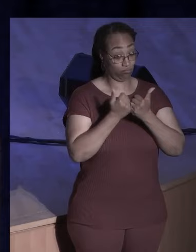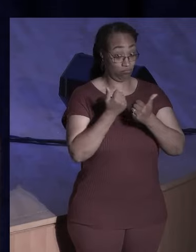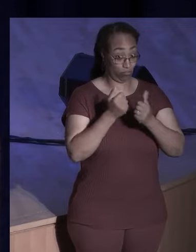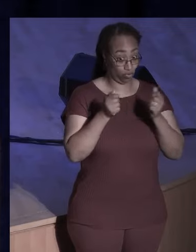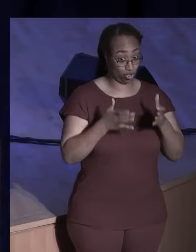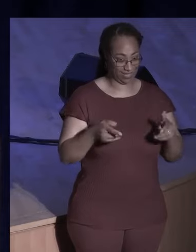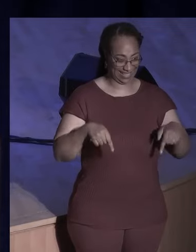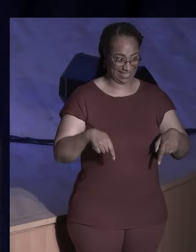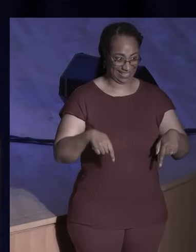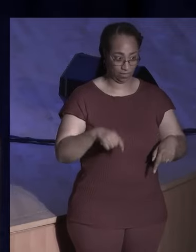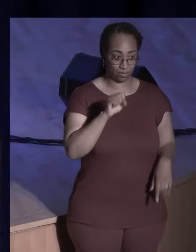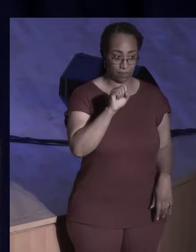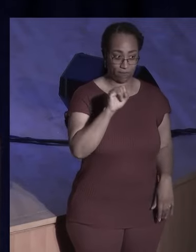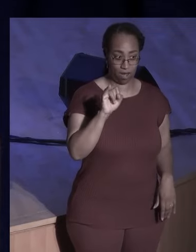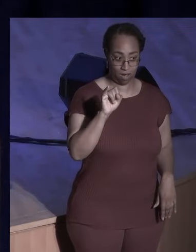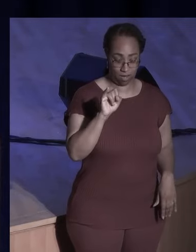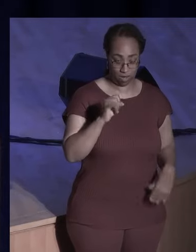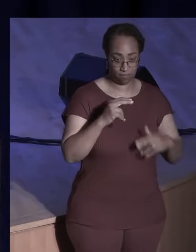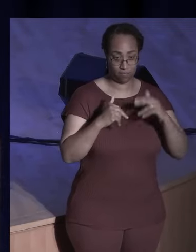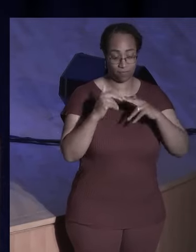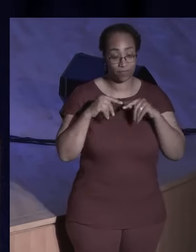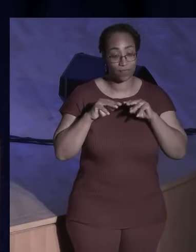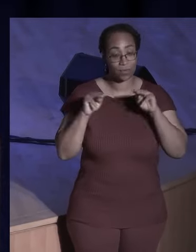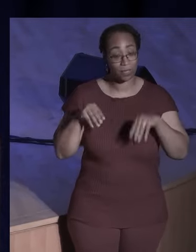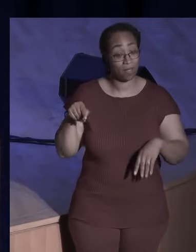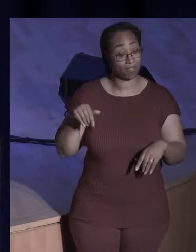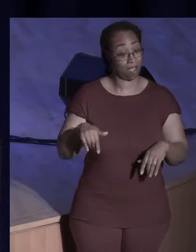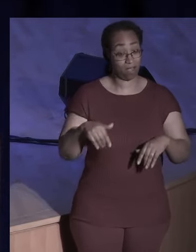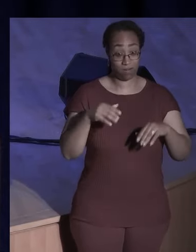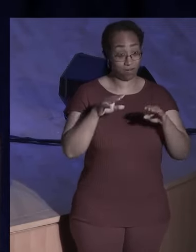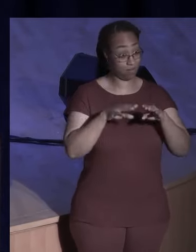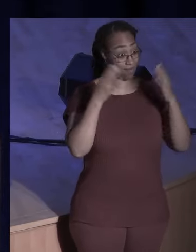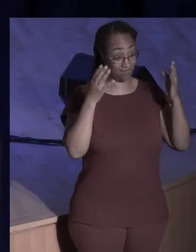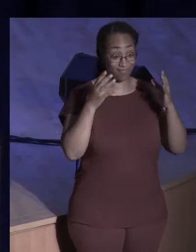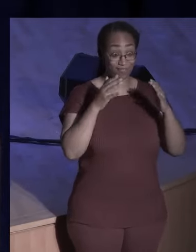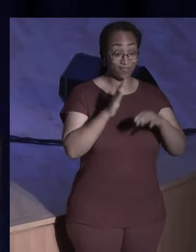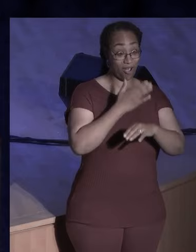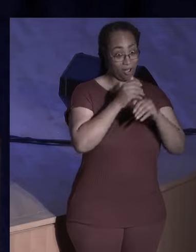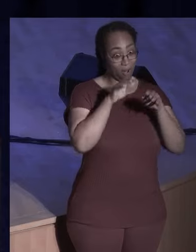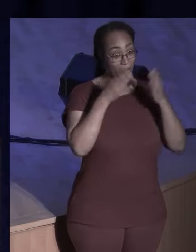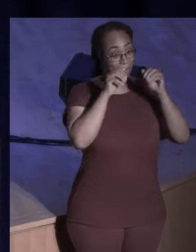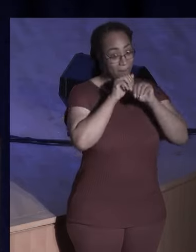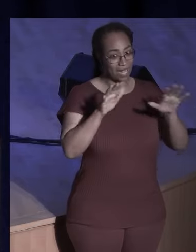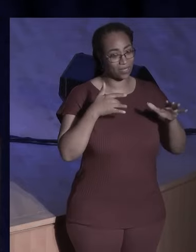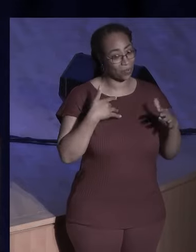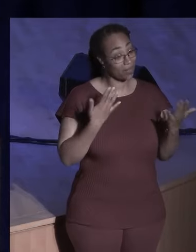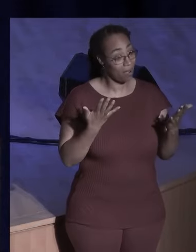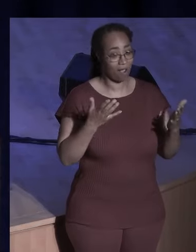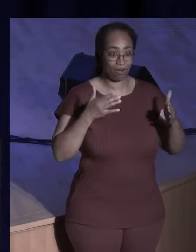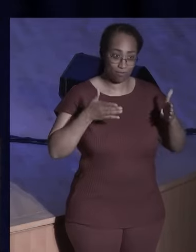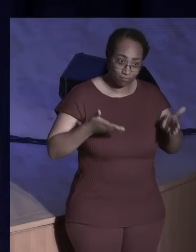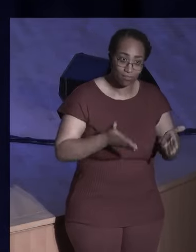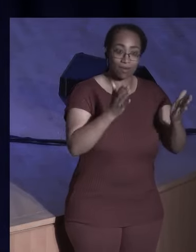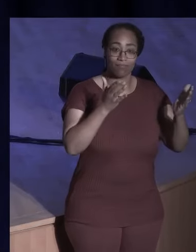by Hawaiian scholar Mary Kavenapuku'i, and it's a way to greet everybody into this space. What I'll also be doing for you